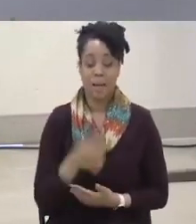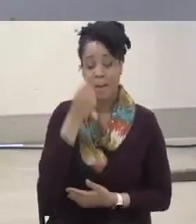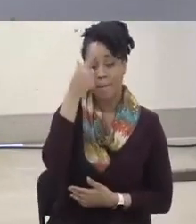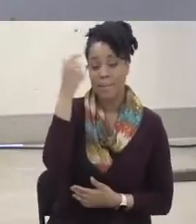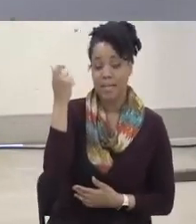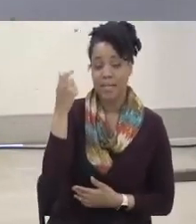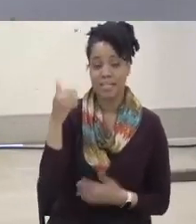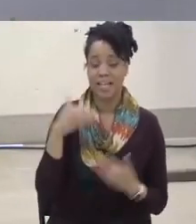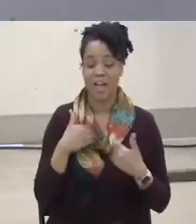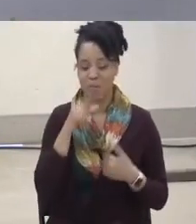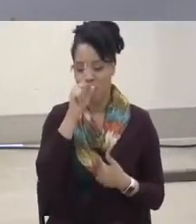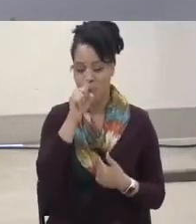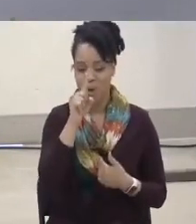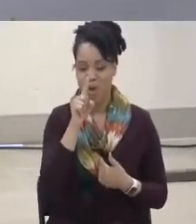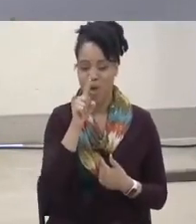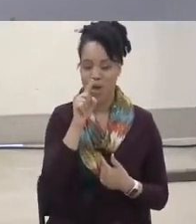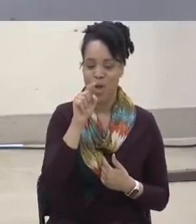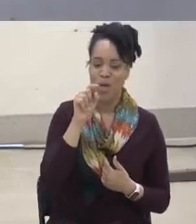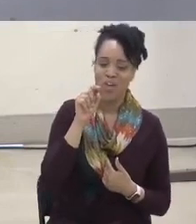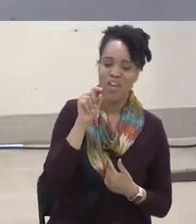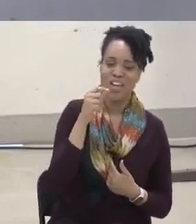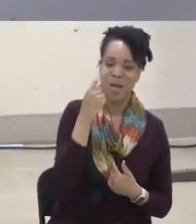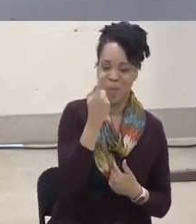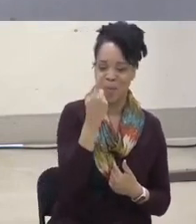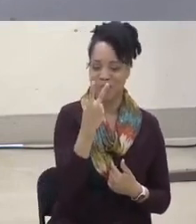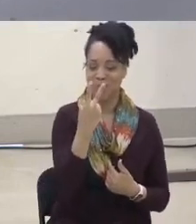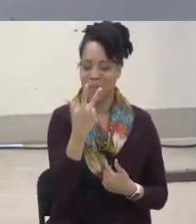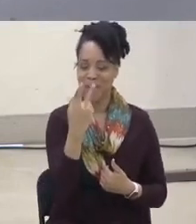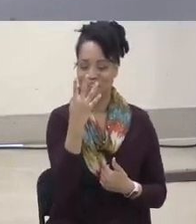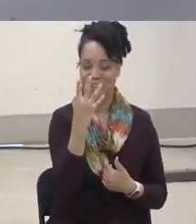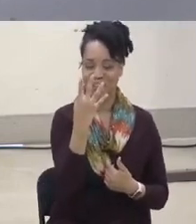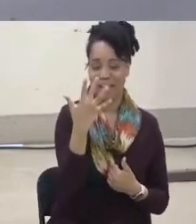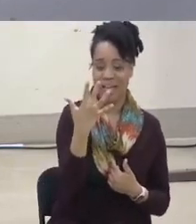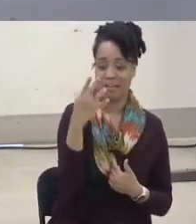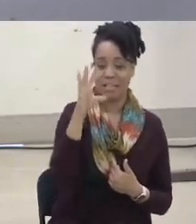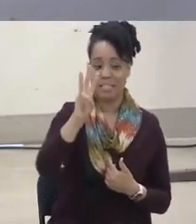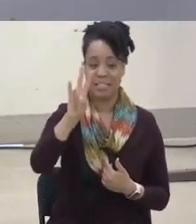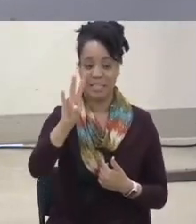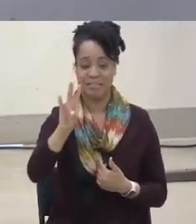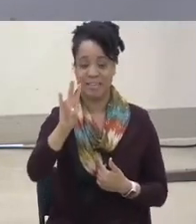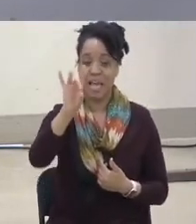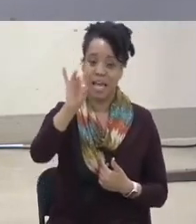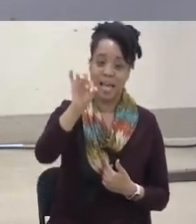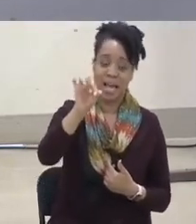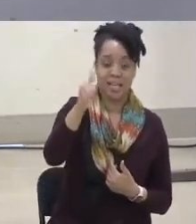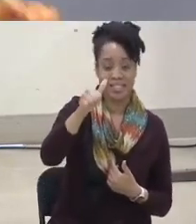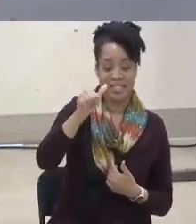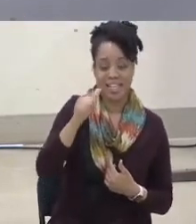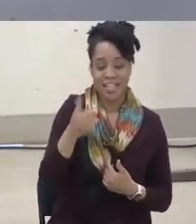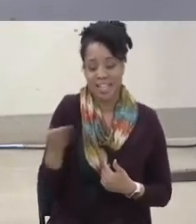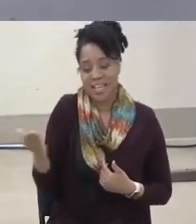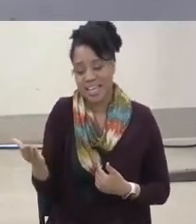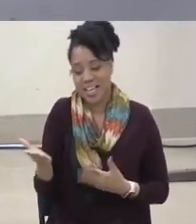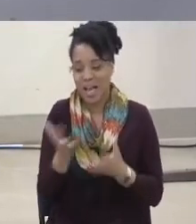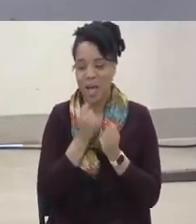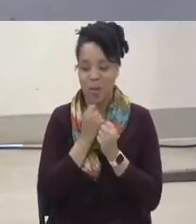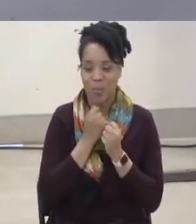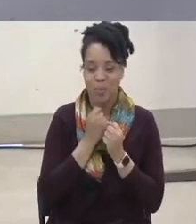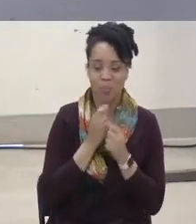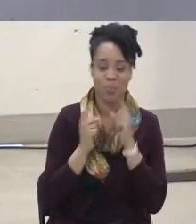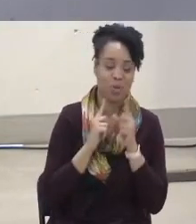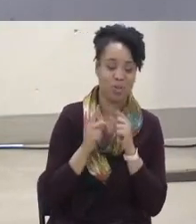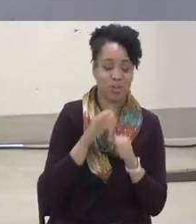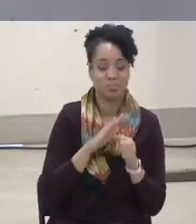I have 1, 2, 3, 4, 5, 6, 7, 8, 9, 10 things I wanted to cover, porque tenía 10 cosas las cuales quería